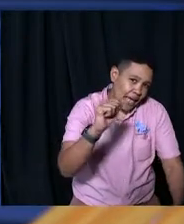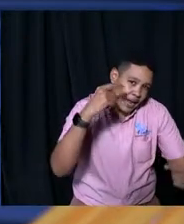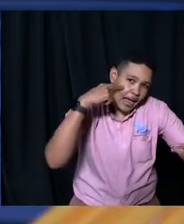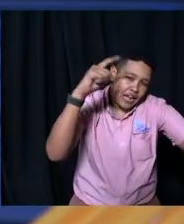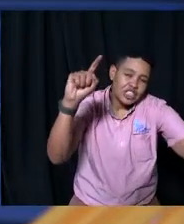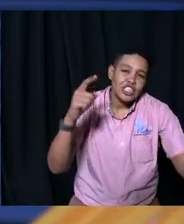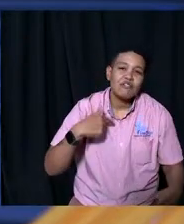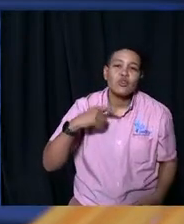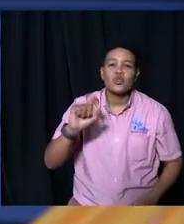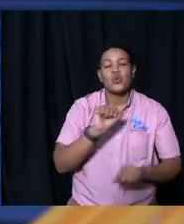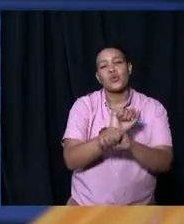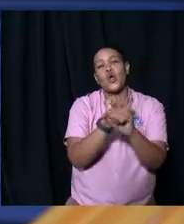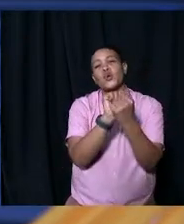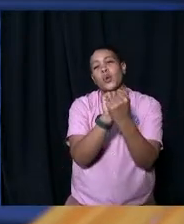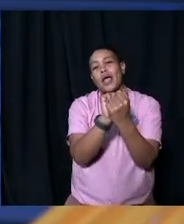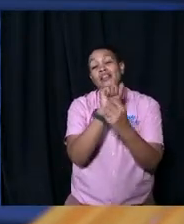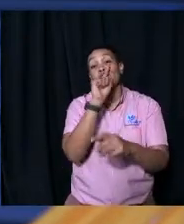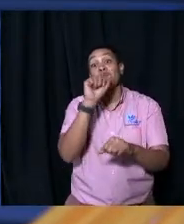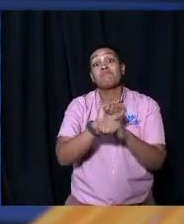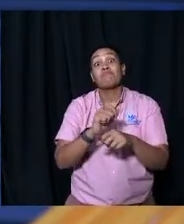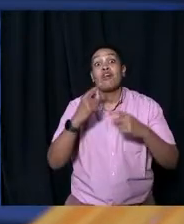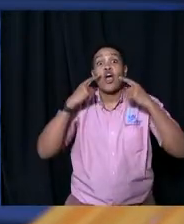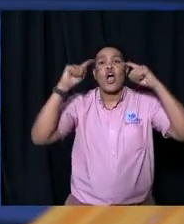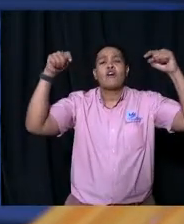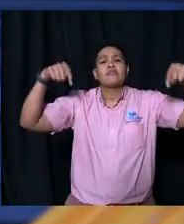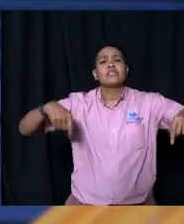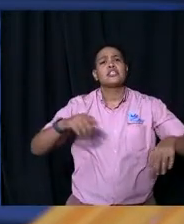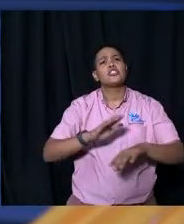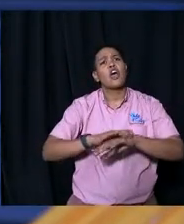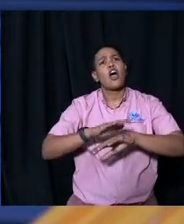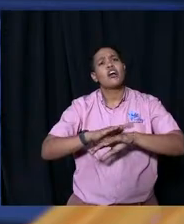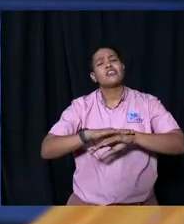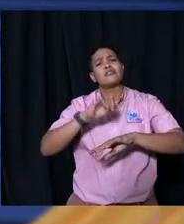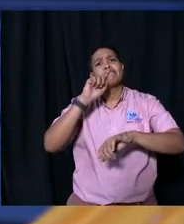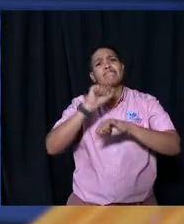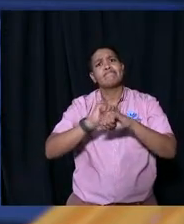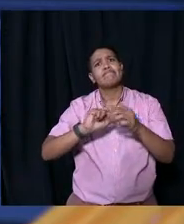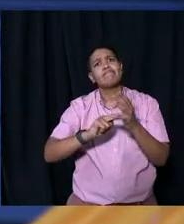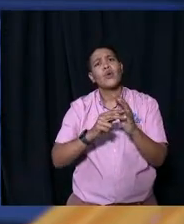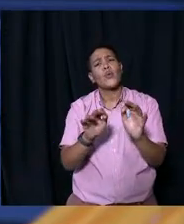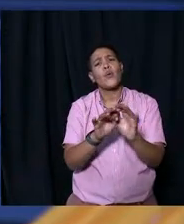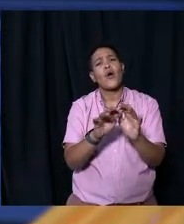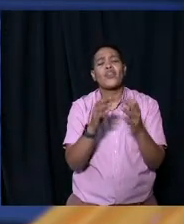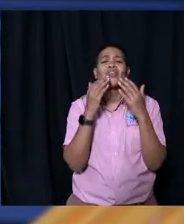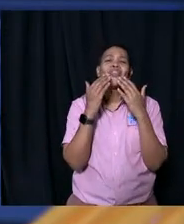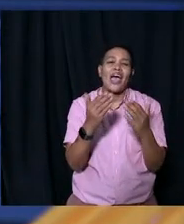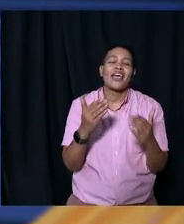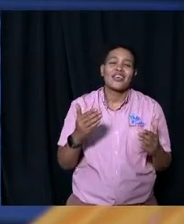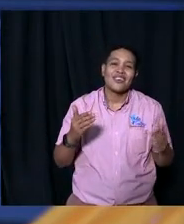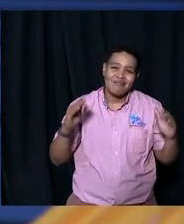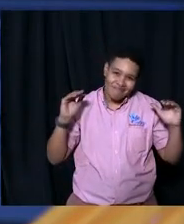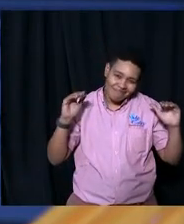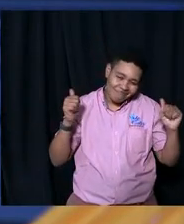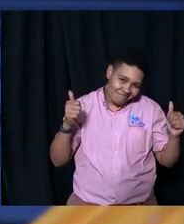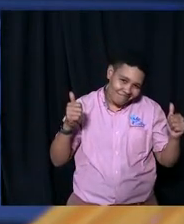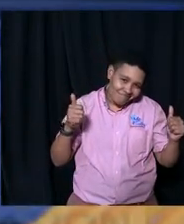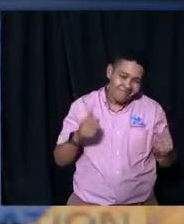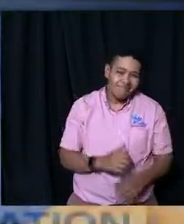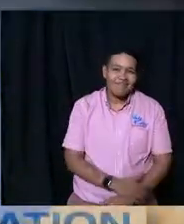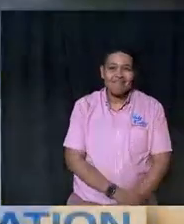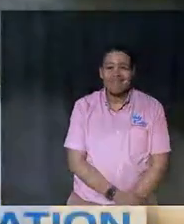achieve. So let us all work together to make the outcomes of this consultation meaningful. Thank you and walk good.